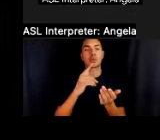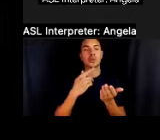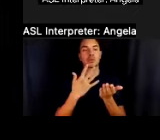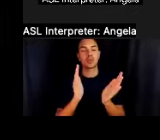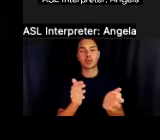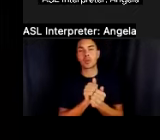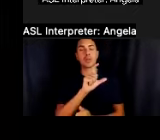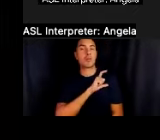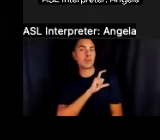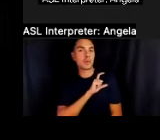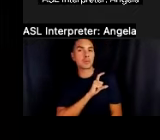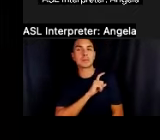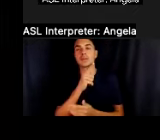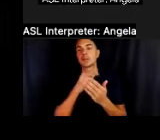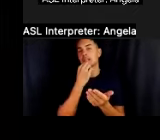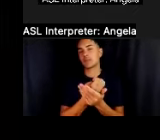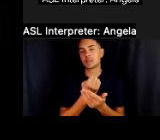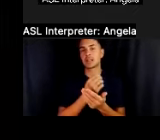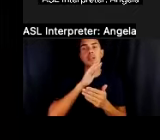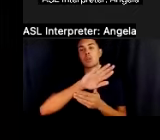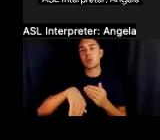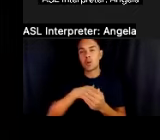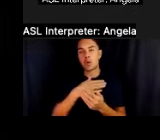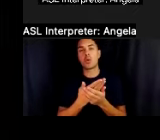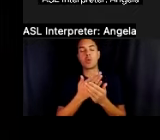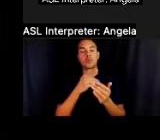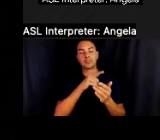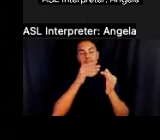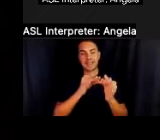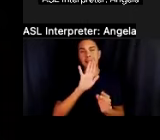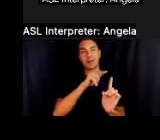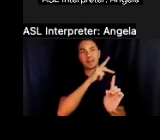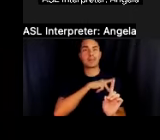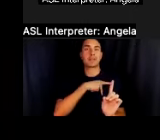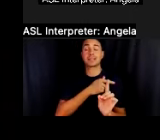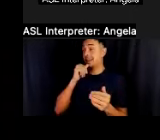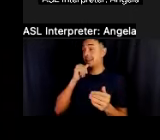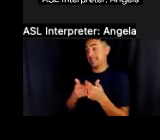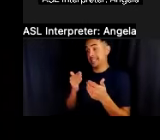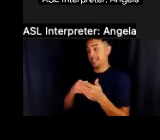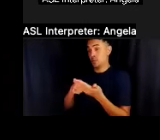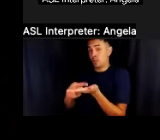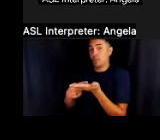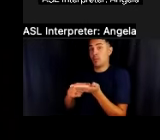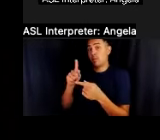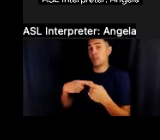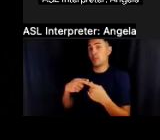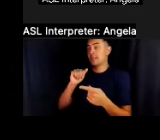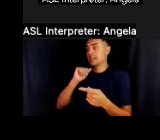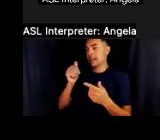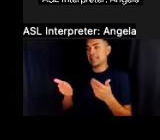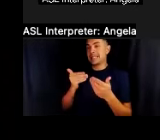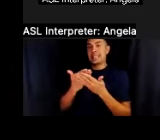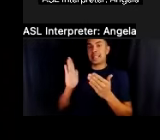enforcement or if they want evidence collected. It's all driven by the patient. It's not an easy thing to talk about. It's not an okay thing in our society that